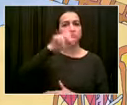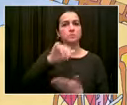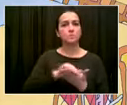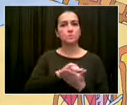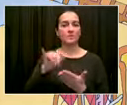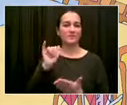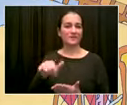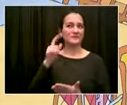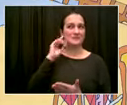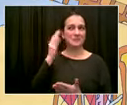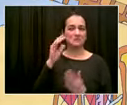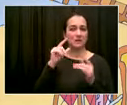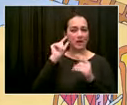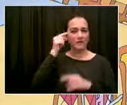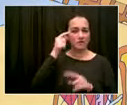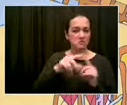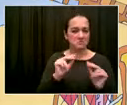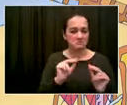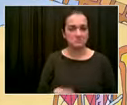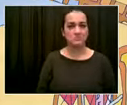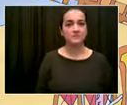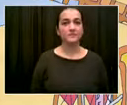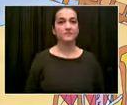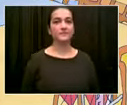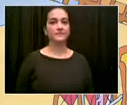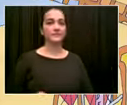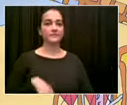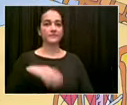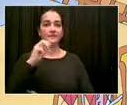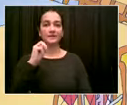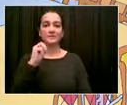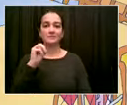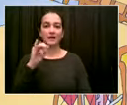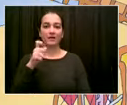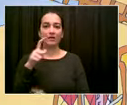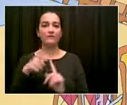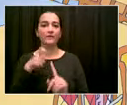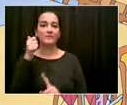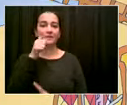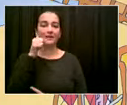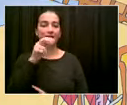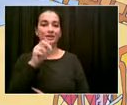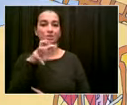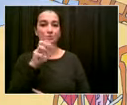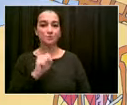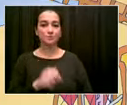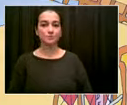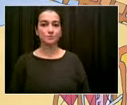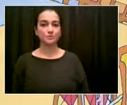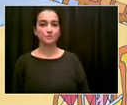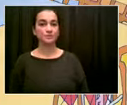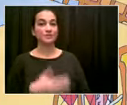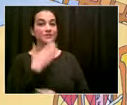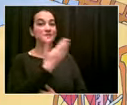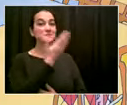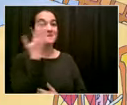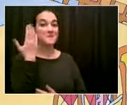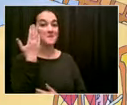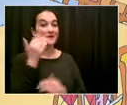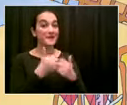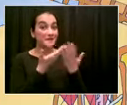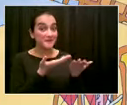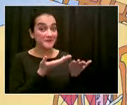Hey, good morning, Mr. Mayor. How you doing? Good. How you doing, Michael? I'm doing okay. I wanted to ask you